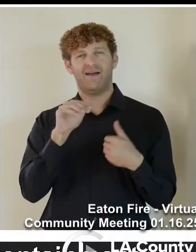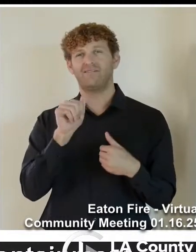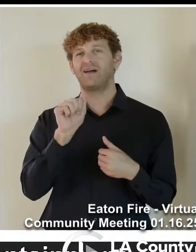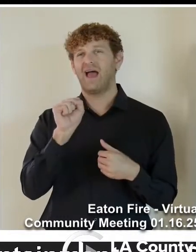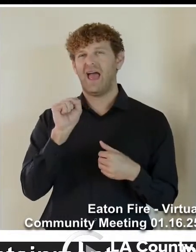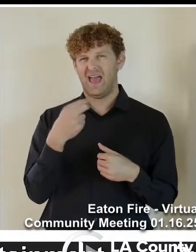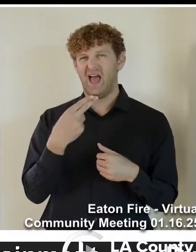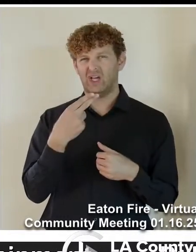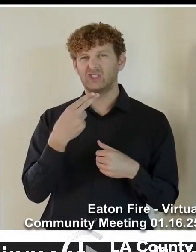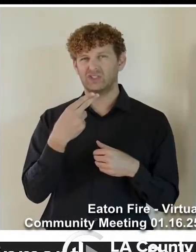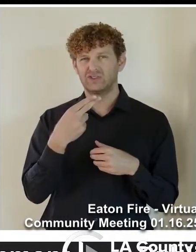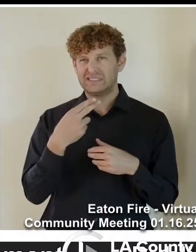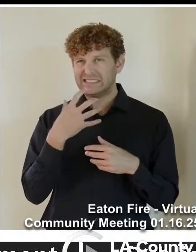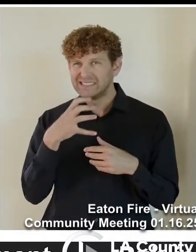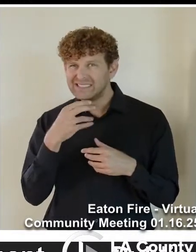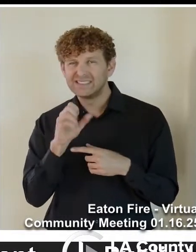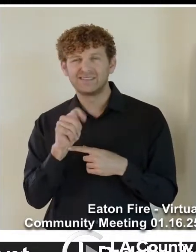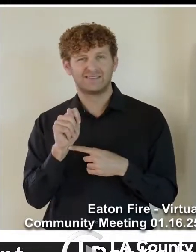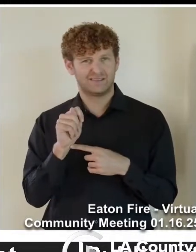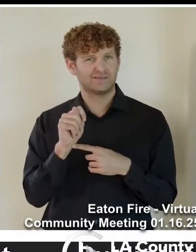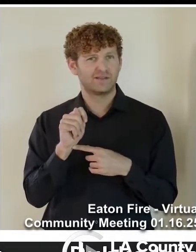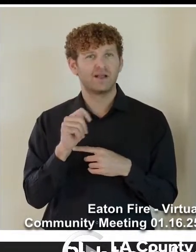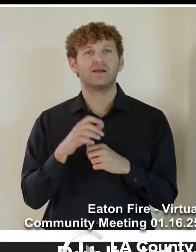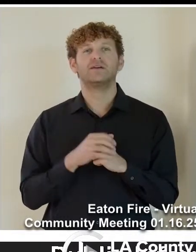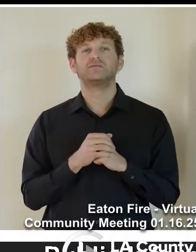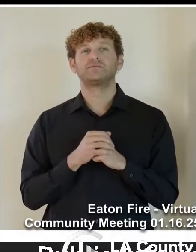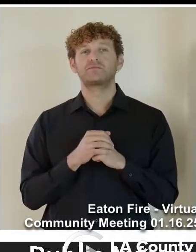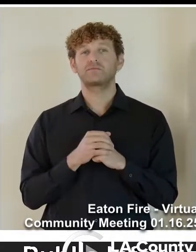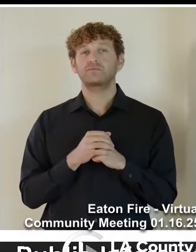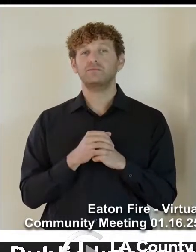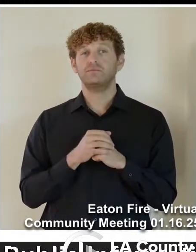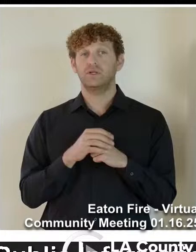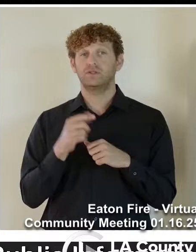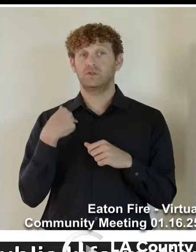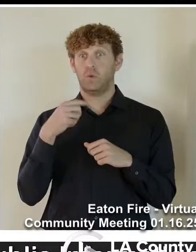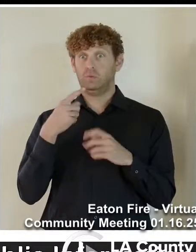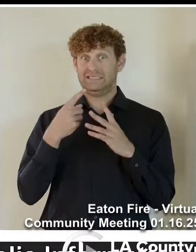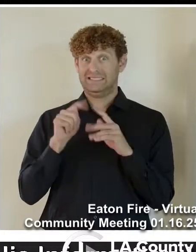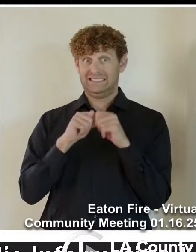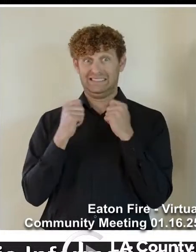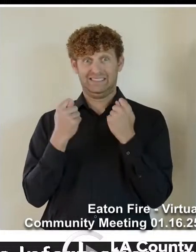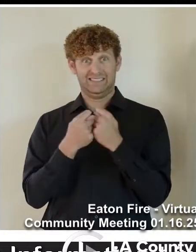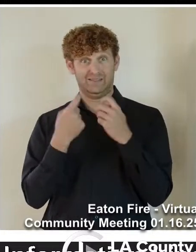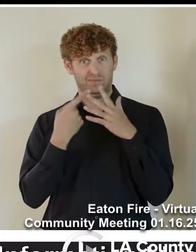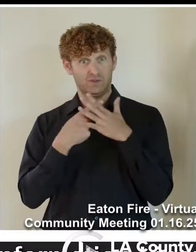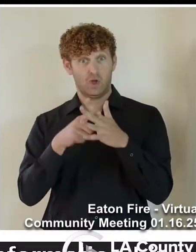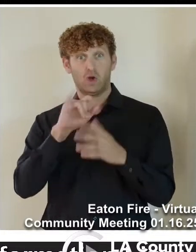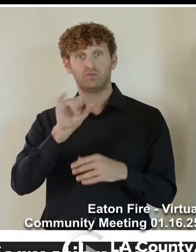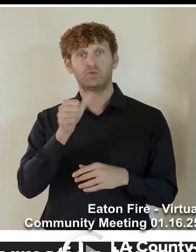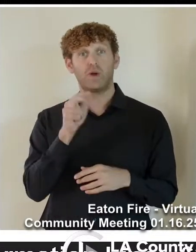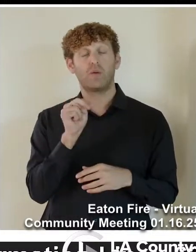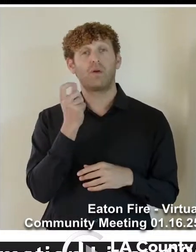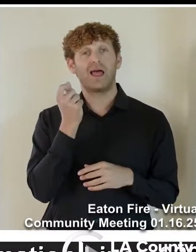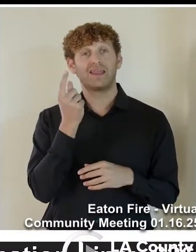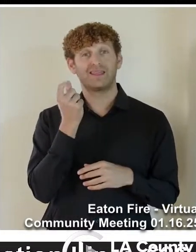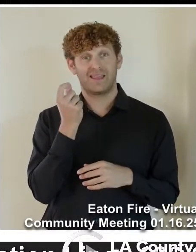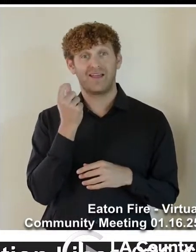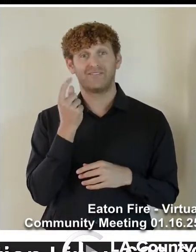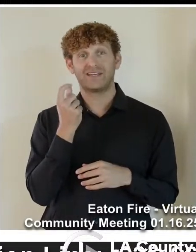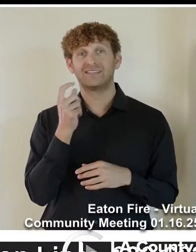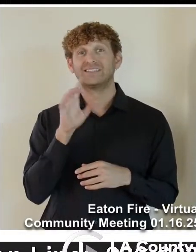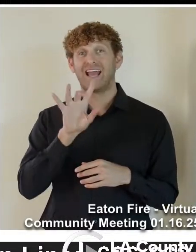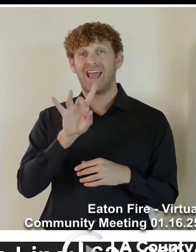up. Our USAR team started on January 11th. We've completed over 8,800 searches of